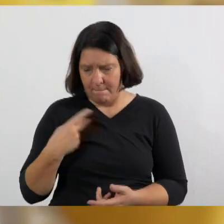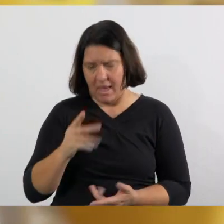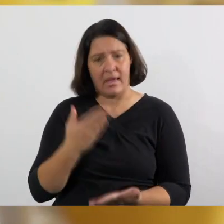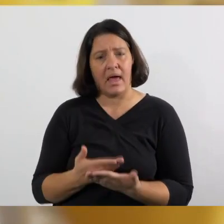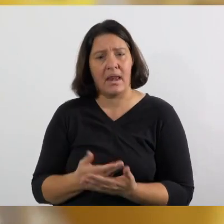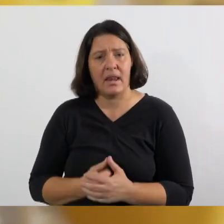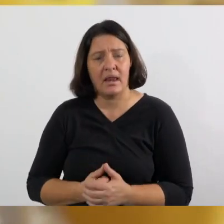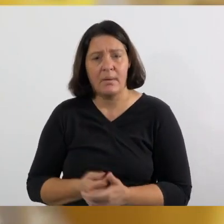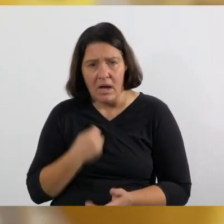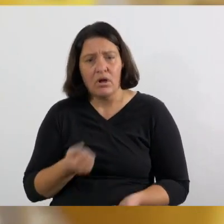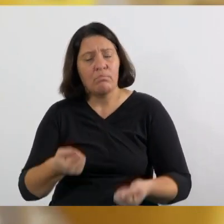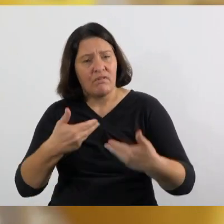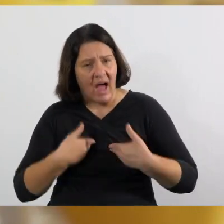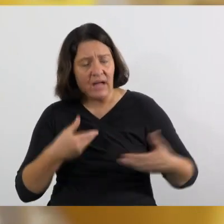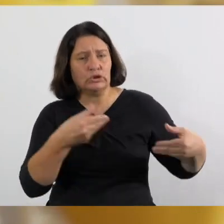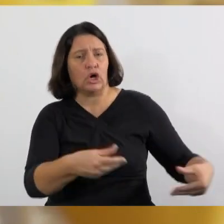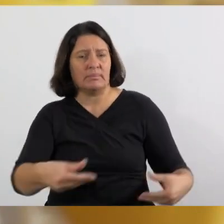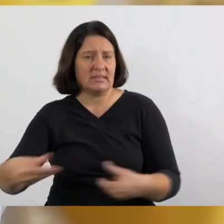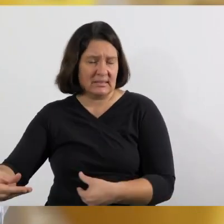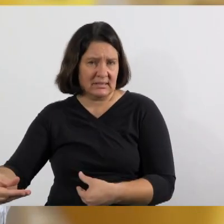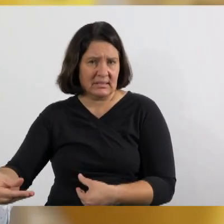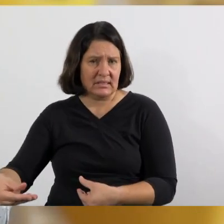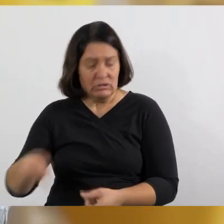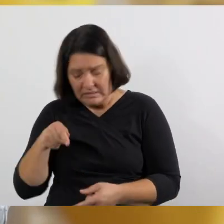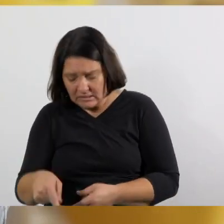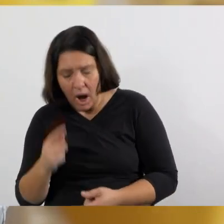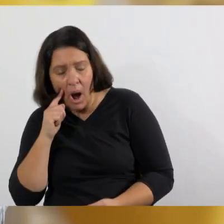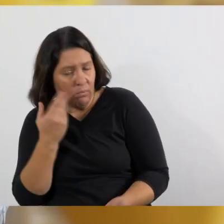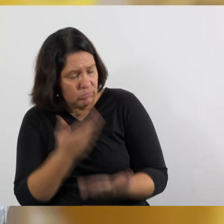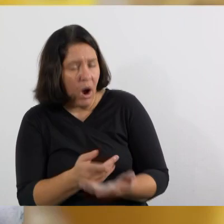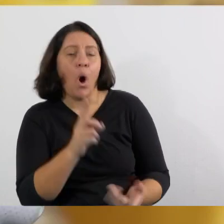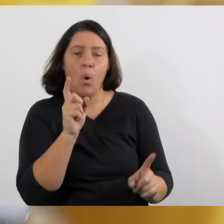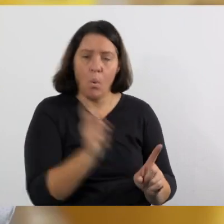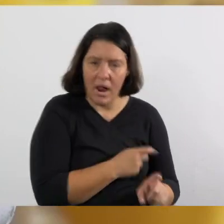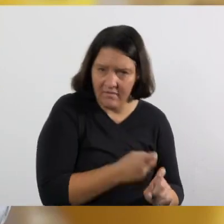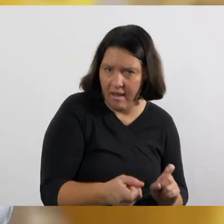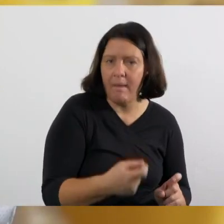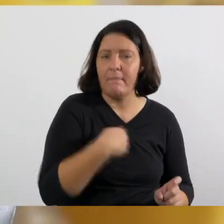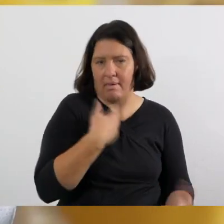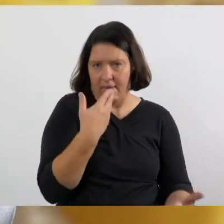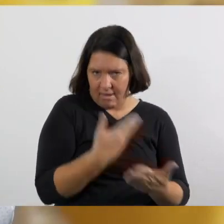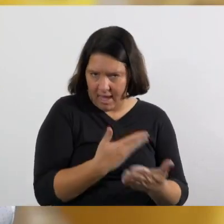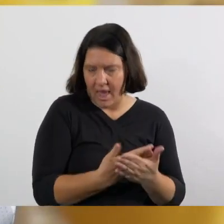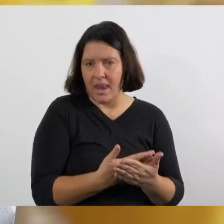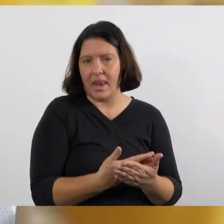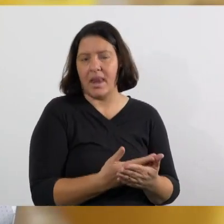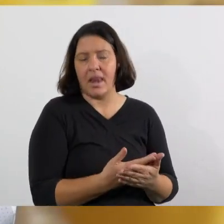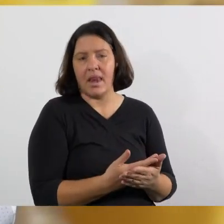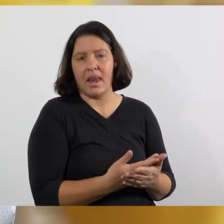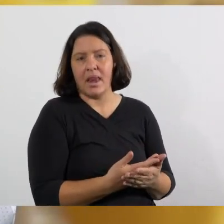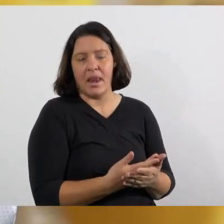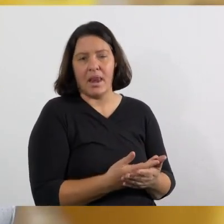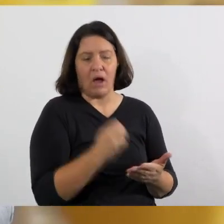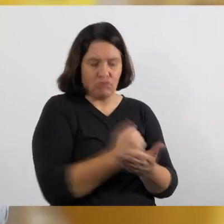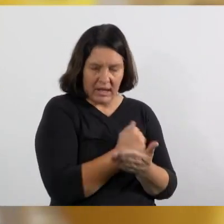can pay. They have to provide us with documents that can say that they qualify to become